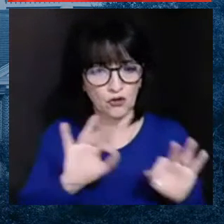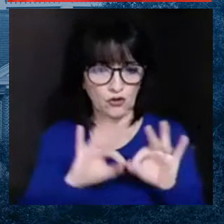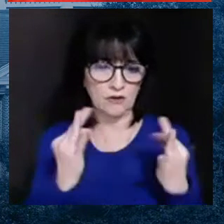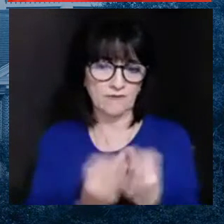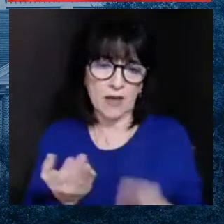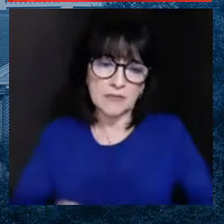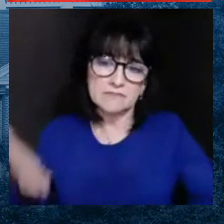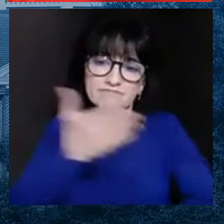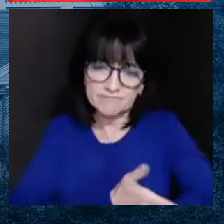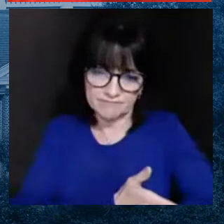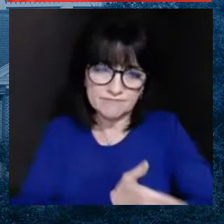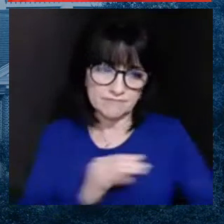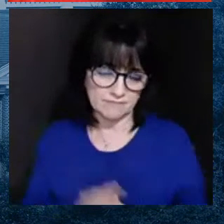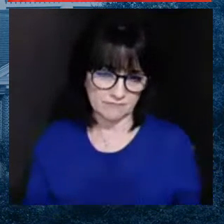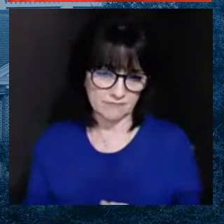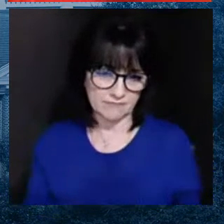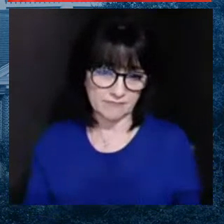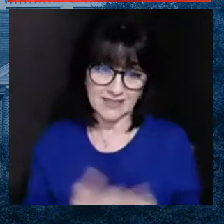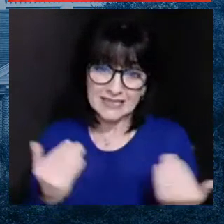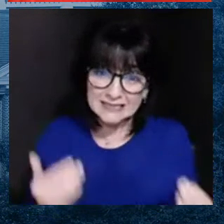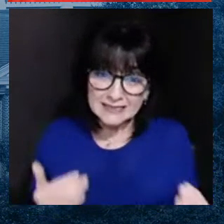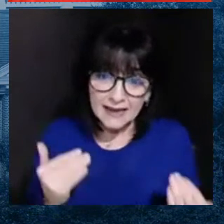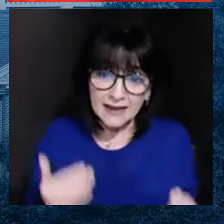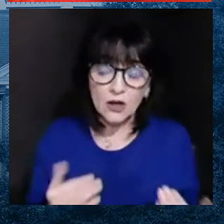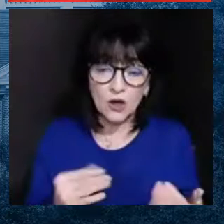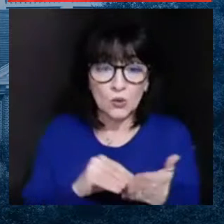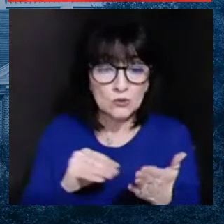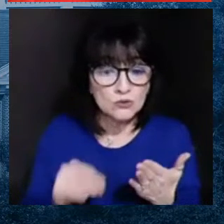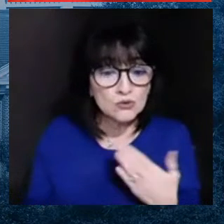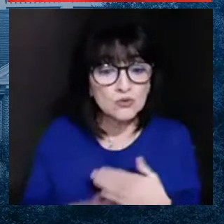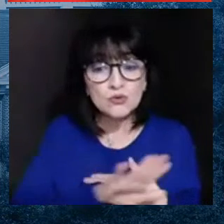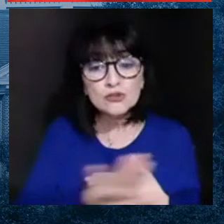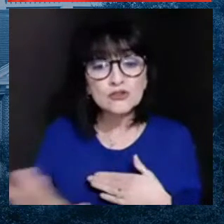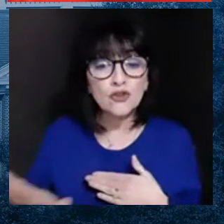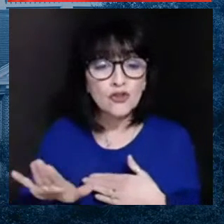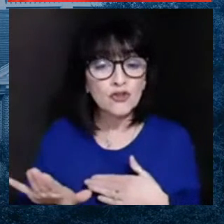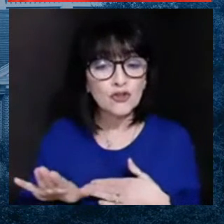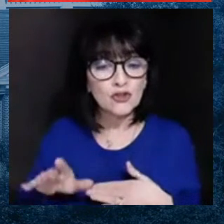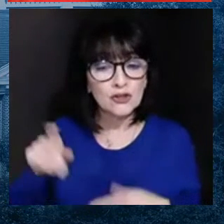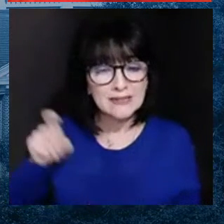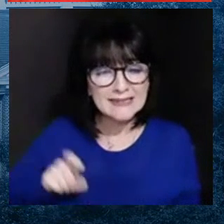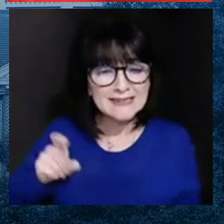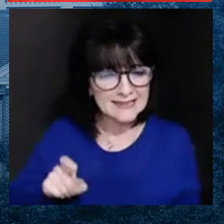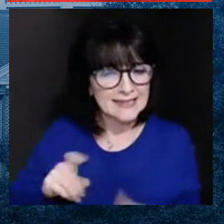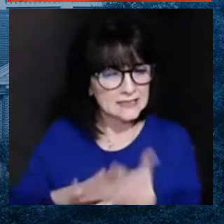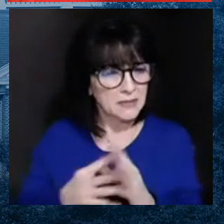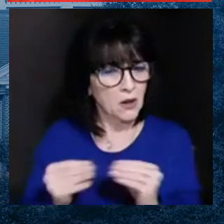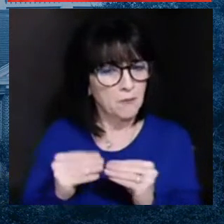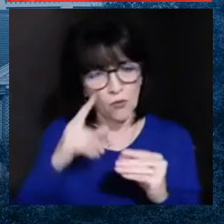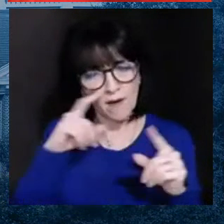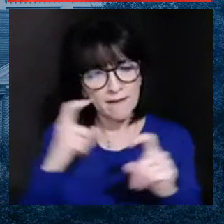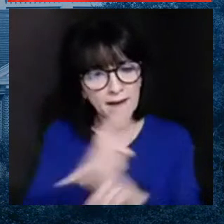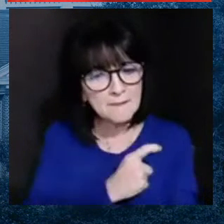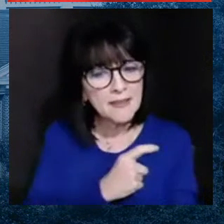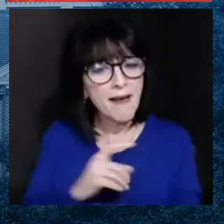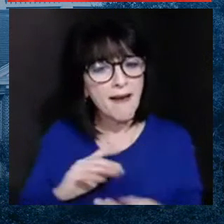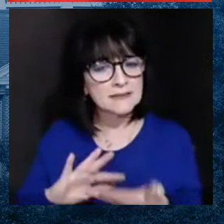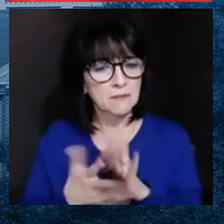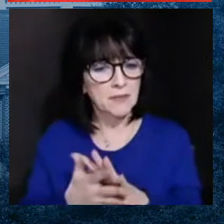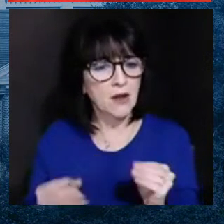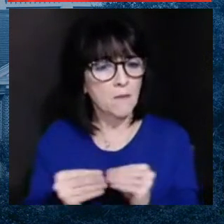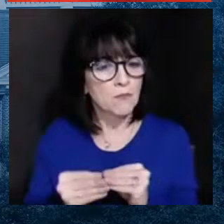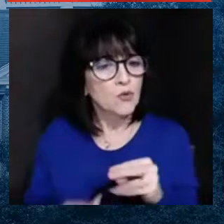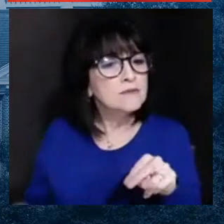the needs of students growing and becoming more complex, especially during the time of COVID, we welcome any opportunity